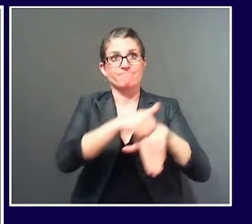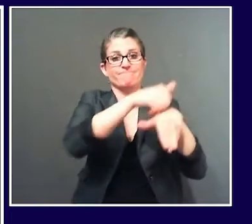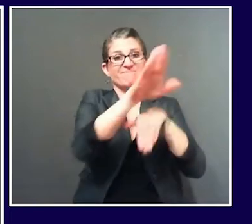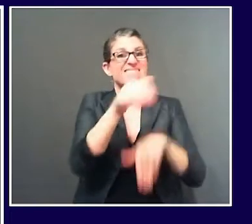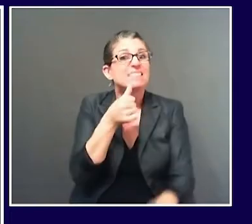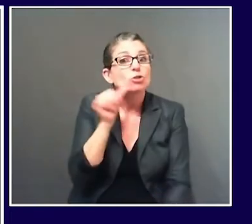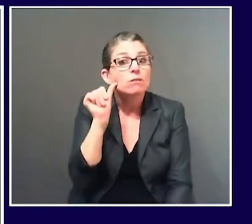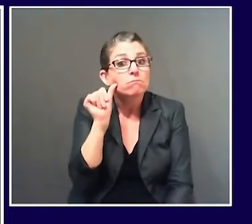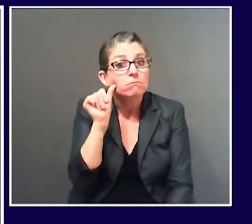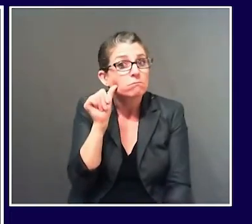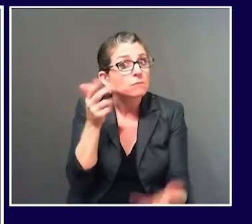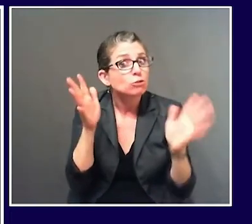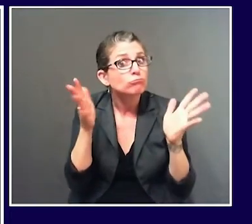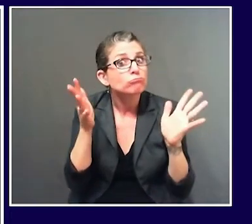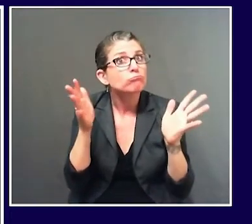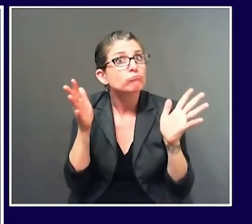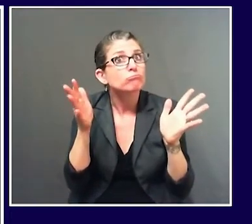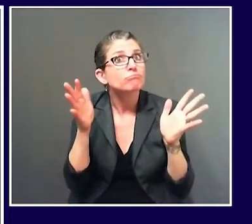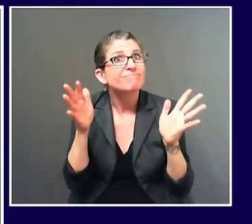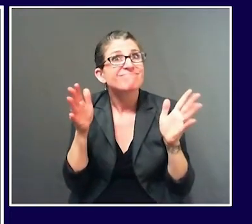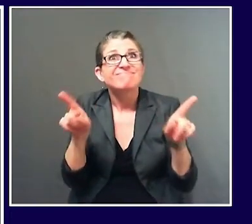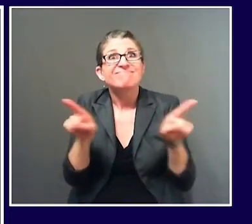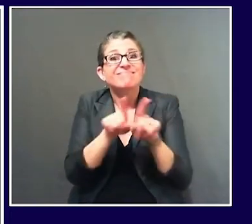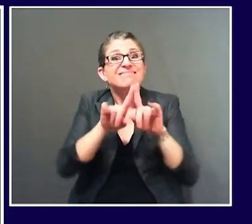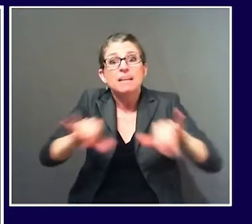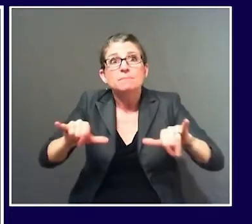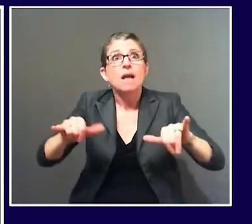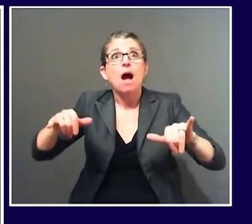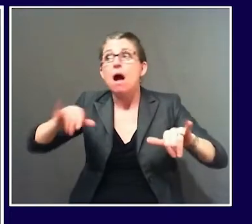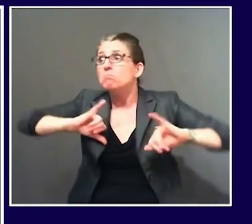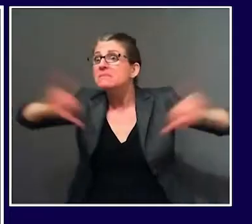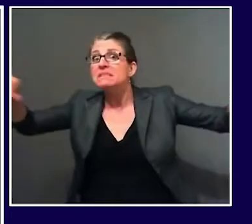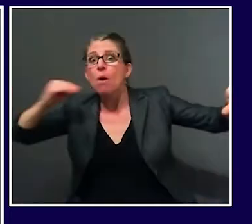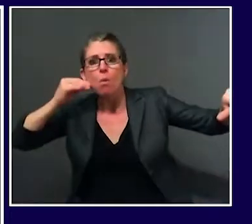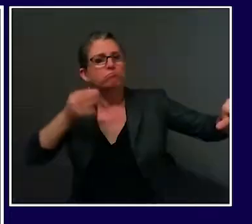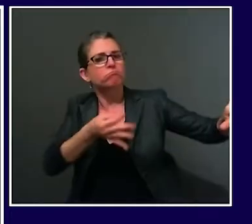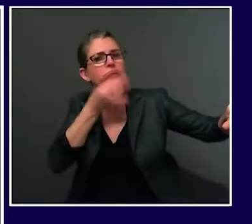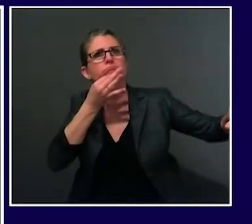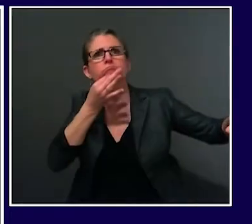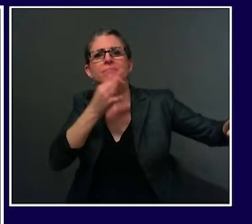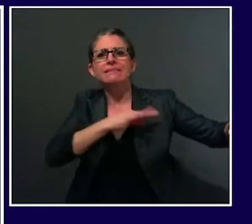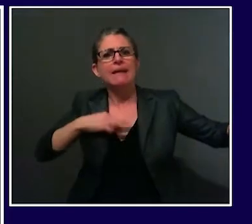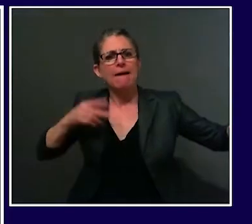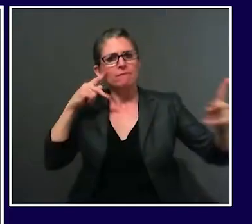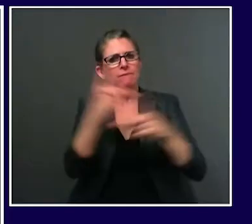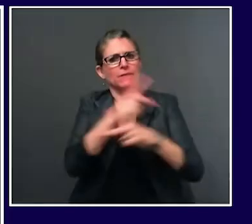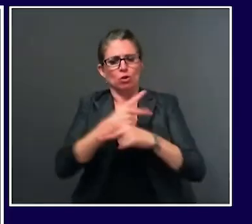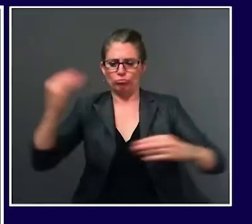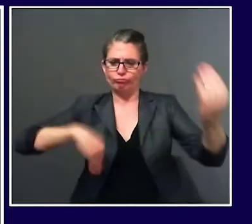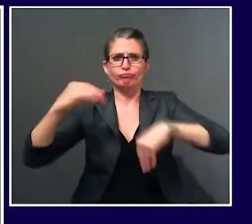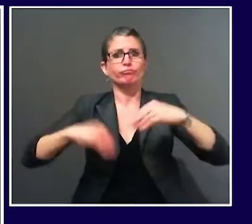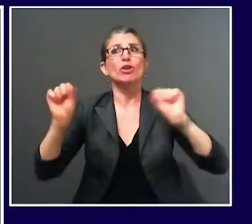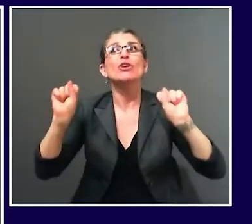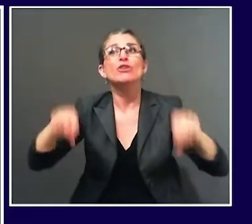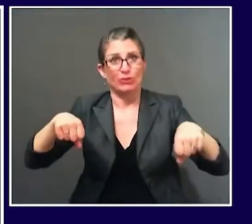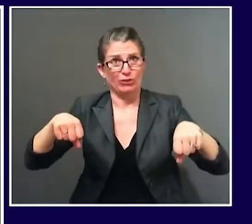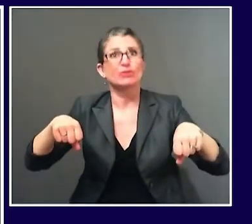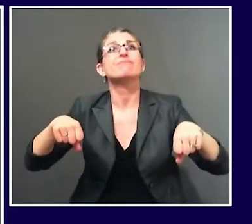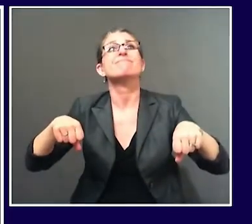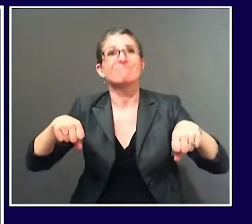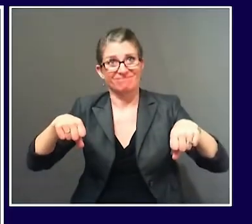of shifting to virtual operations, Maine CDC staff filled 21 orders for PPE, comprising